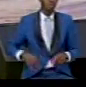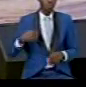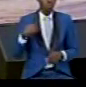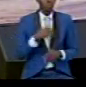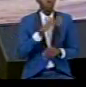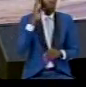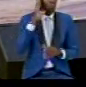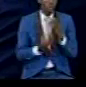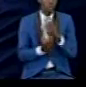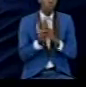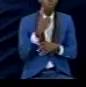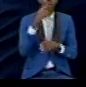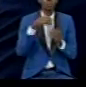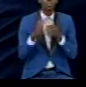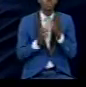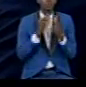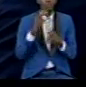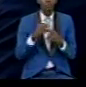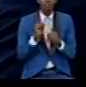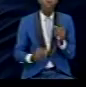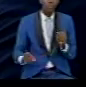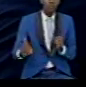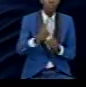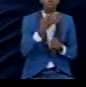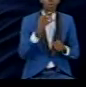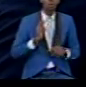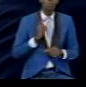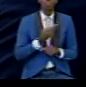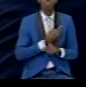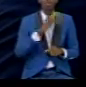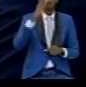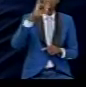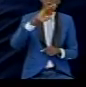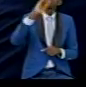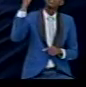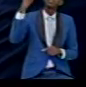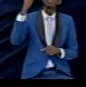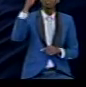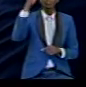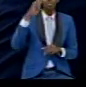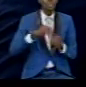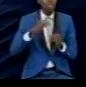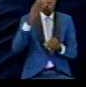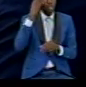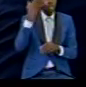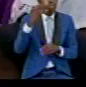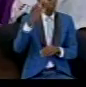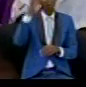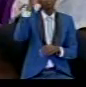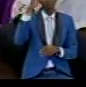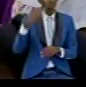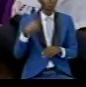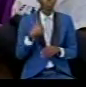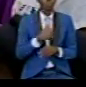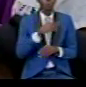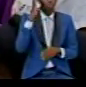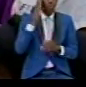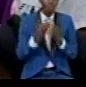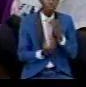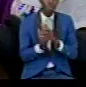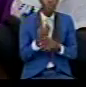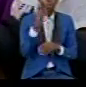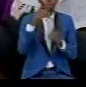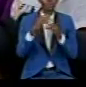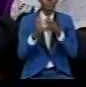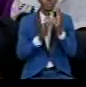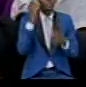up, every one of us, by the grace of God, in the knowledge of the Lord, will grow up in Jesus'